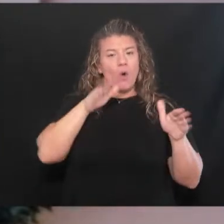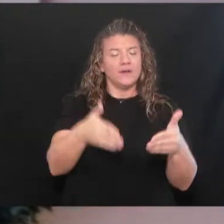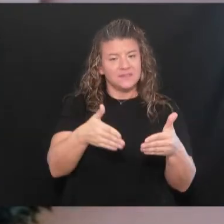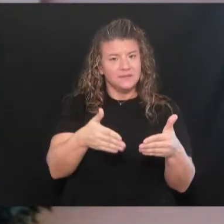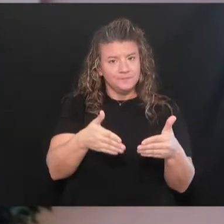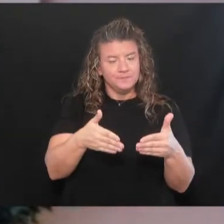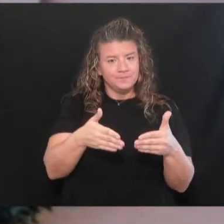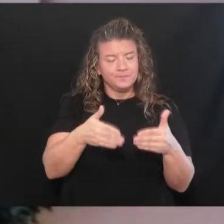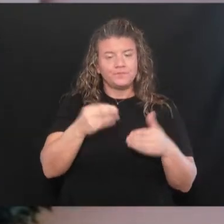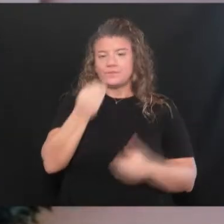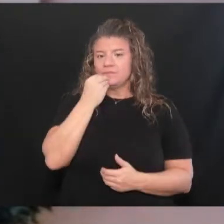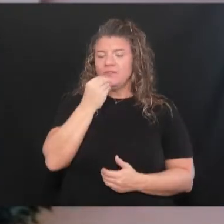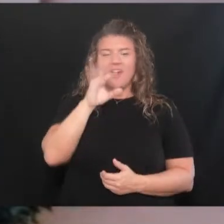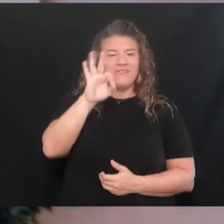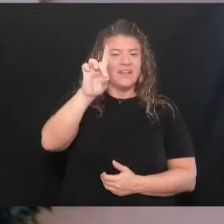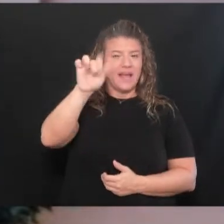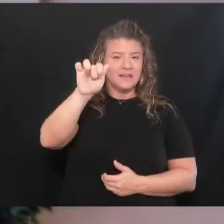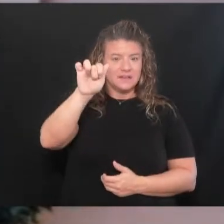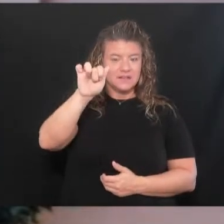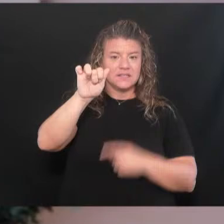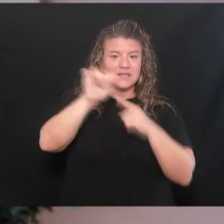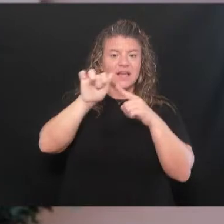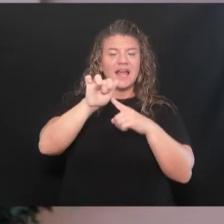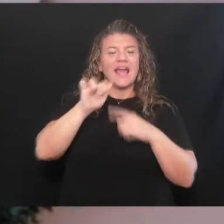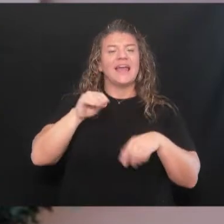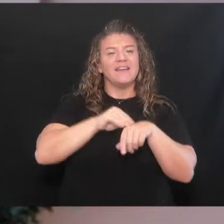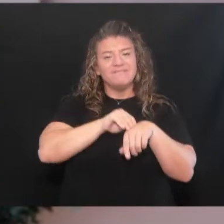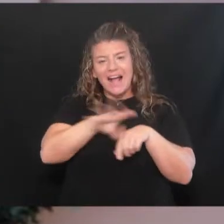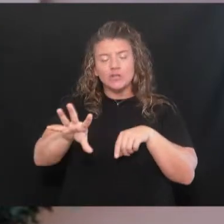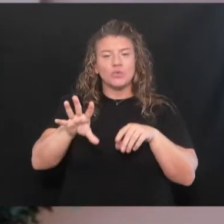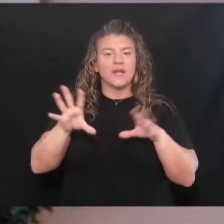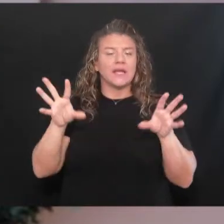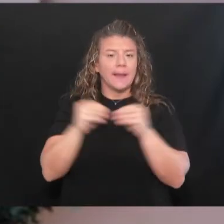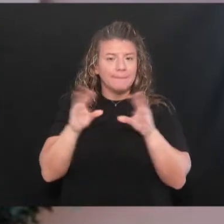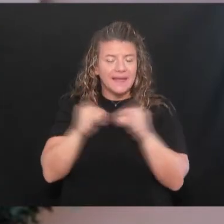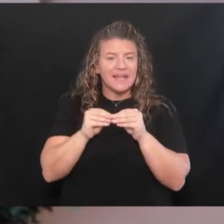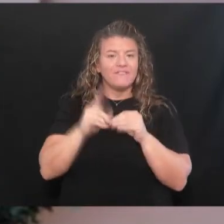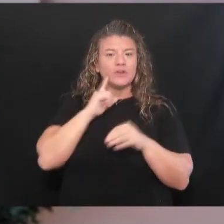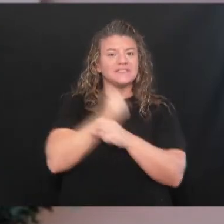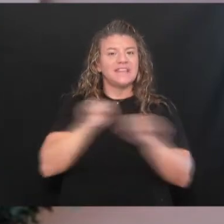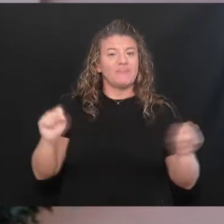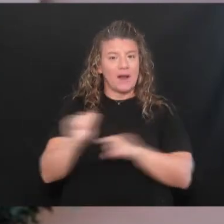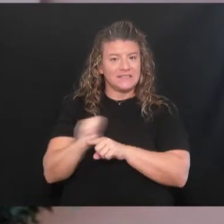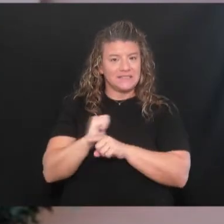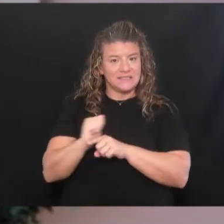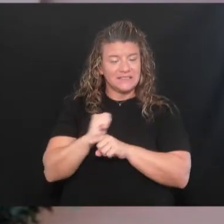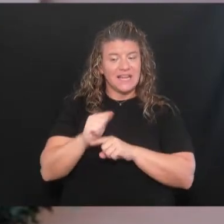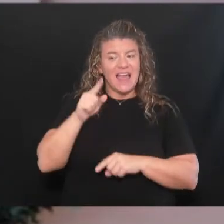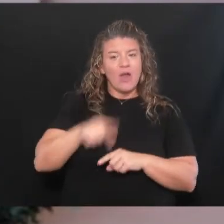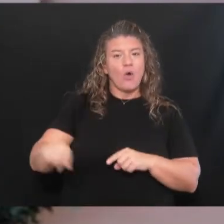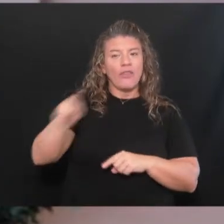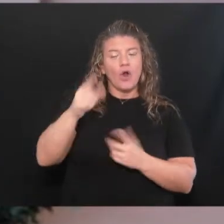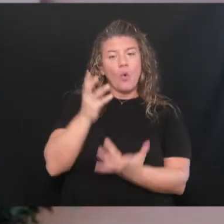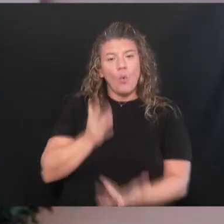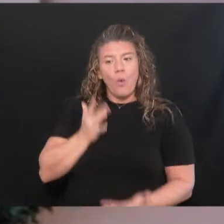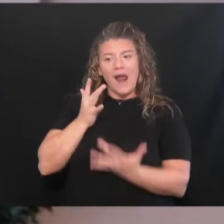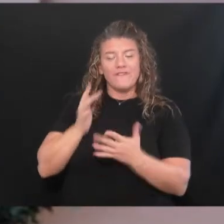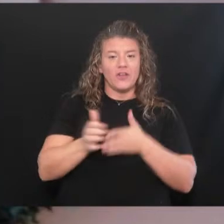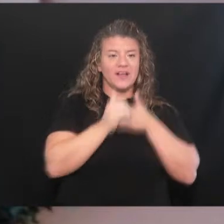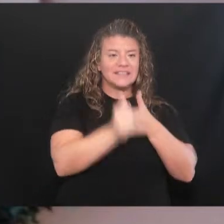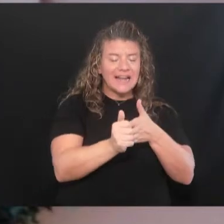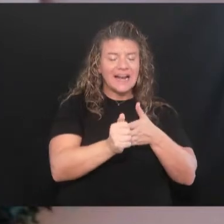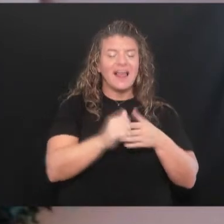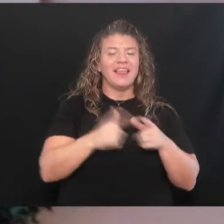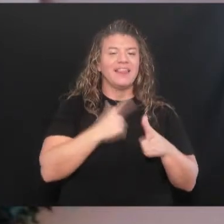the Food and Drug Administration and the Advisory Committee for Immunization Practices, who are waiting for that guidance and then trying to